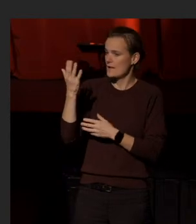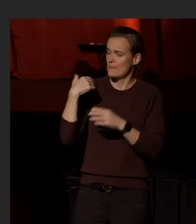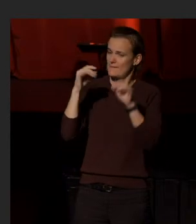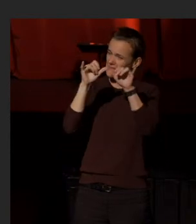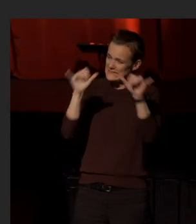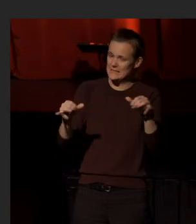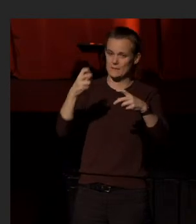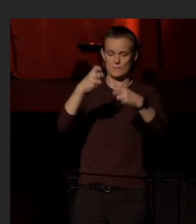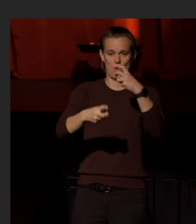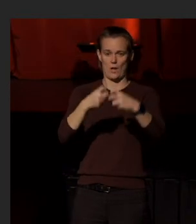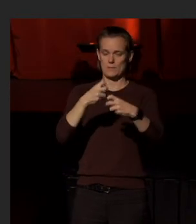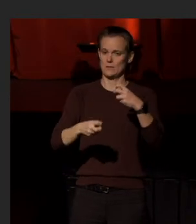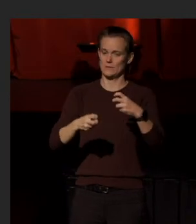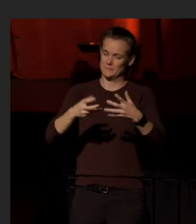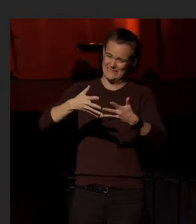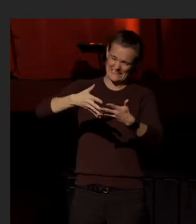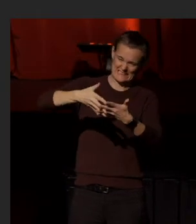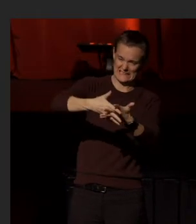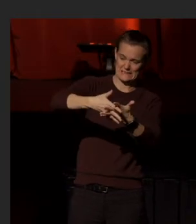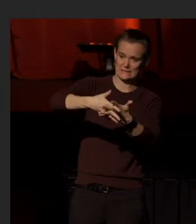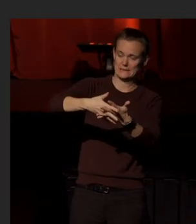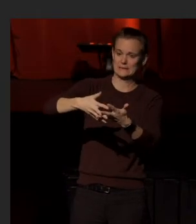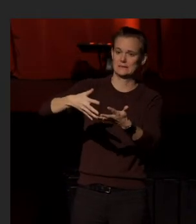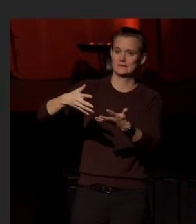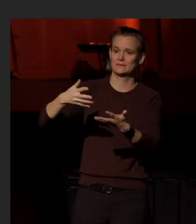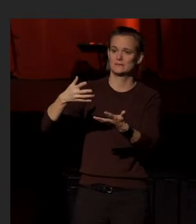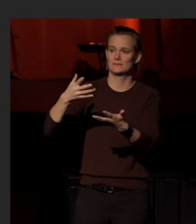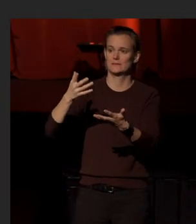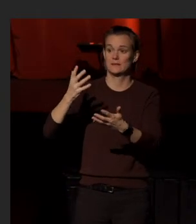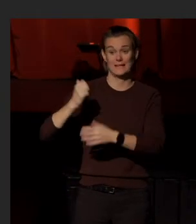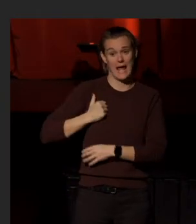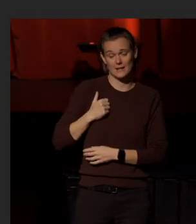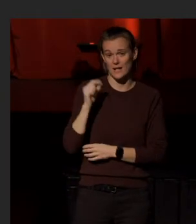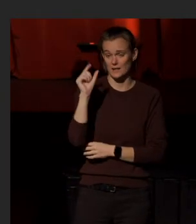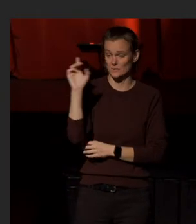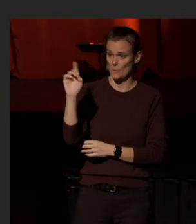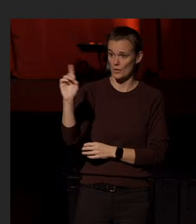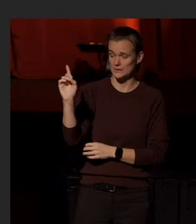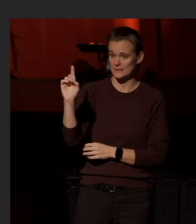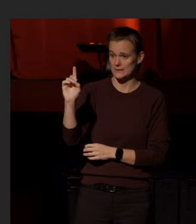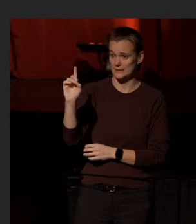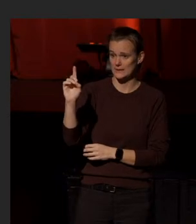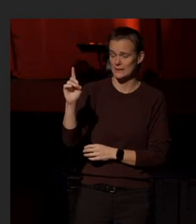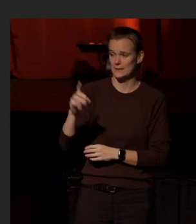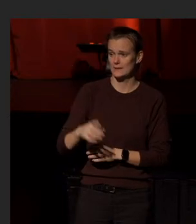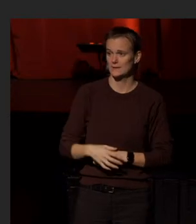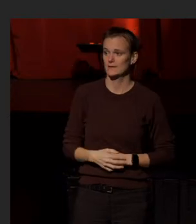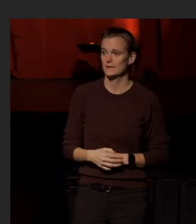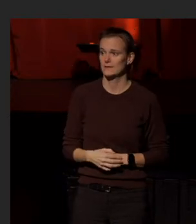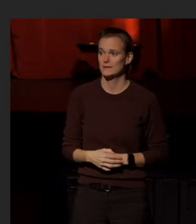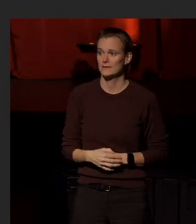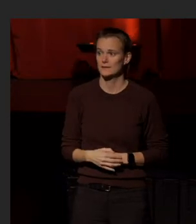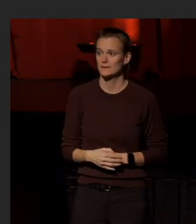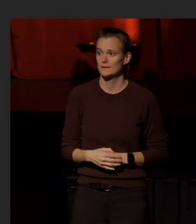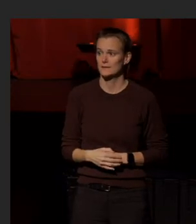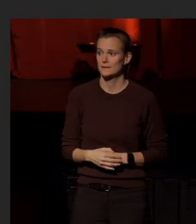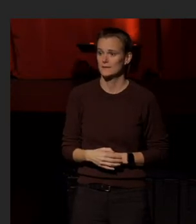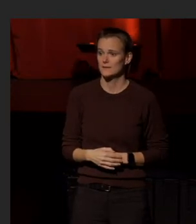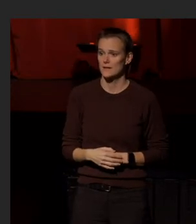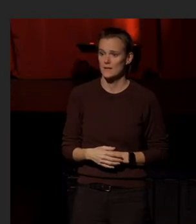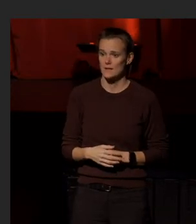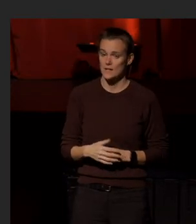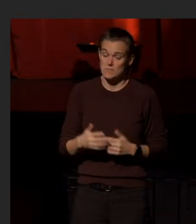systemic problems within the Canadian democracy also isn't a signal of something that's